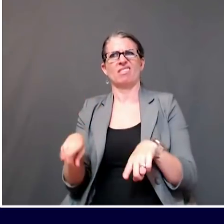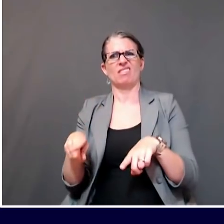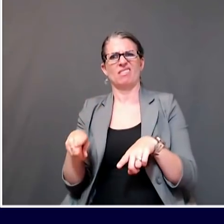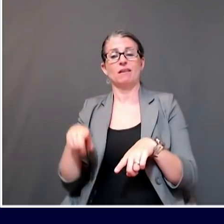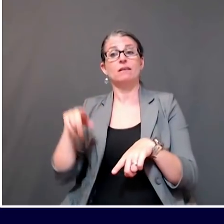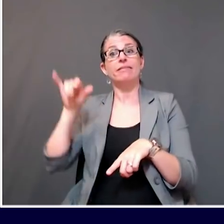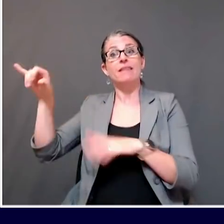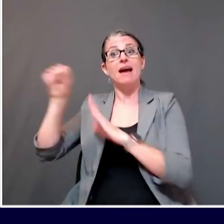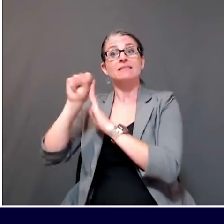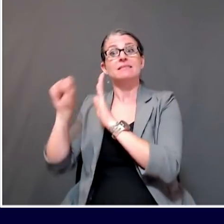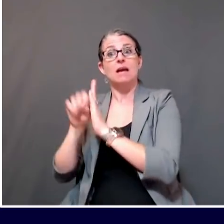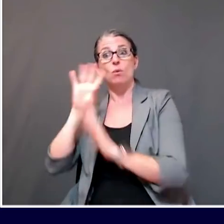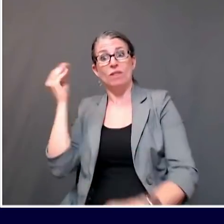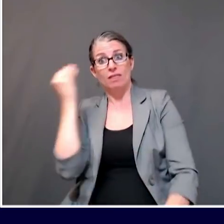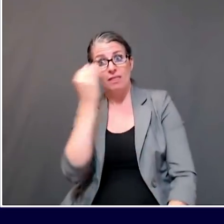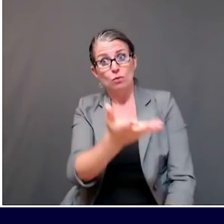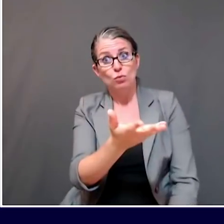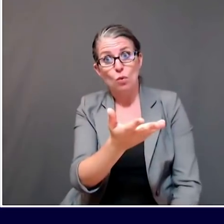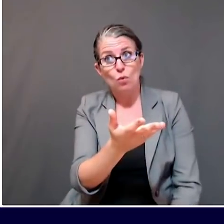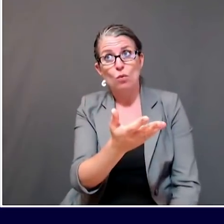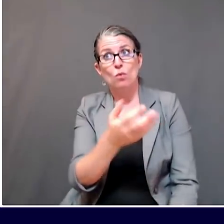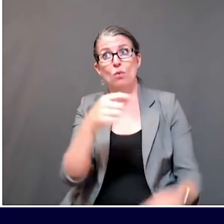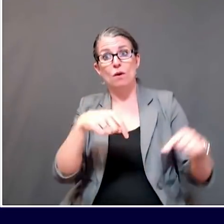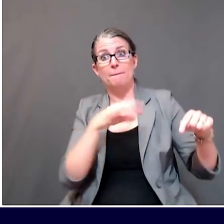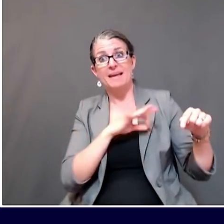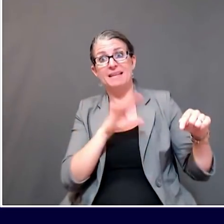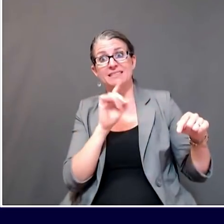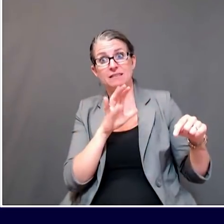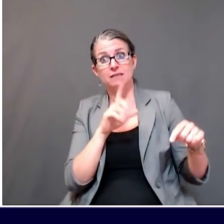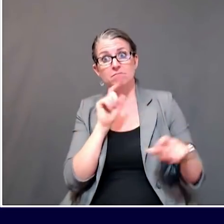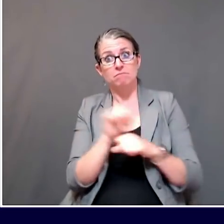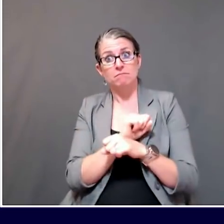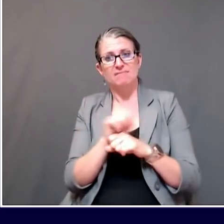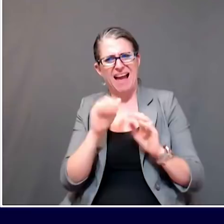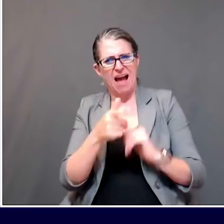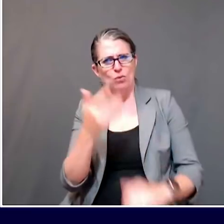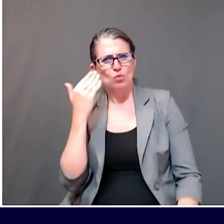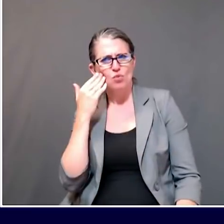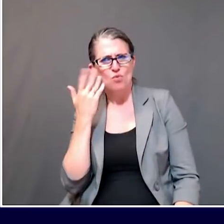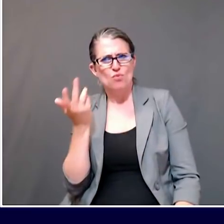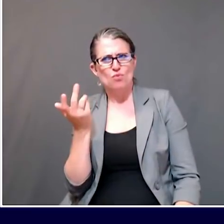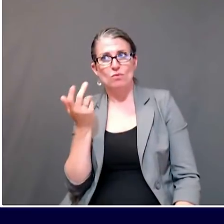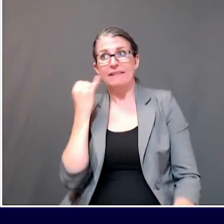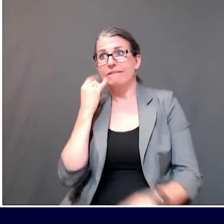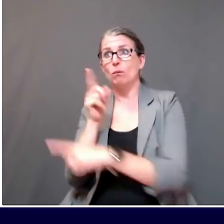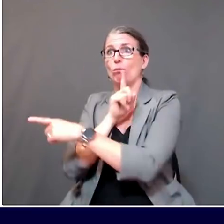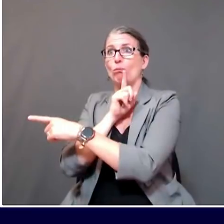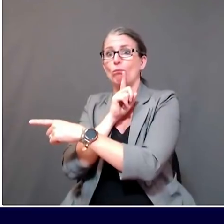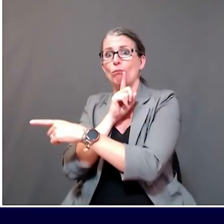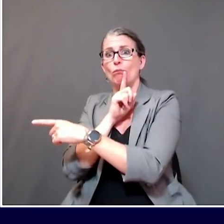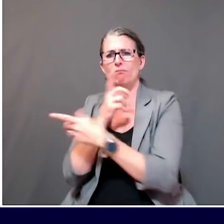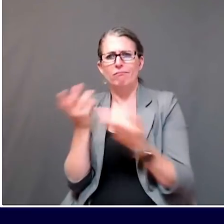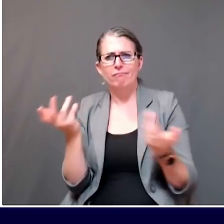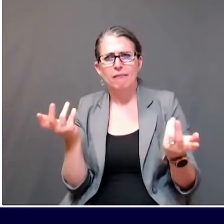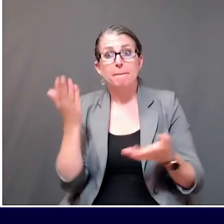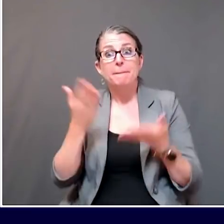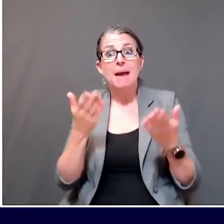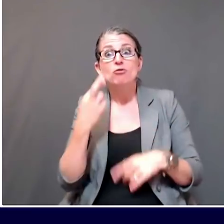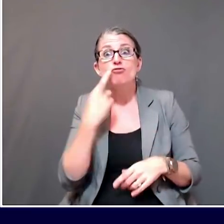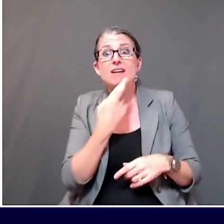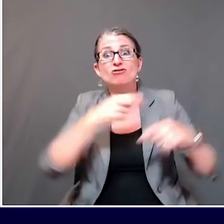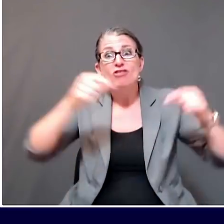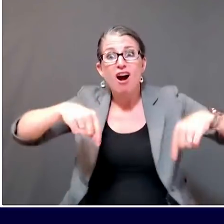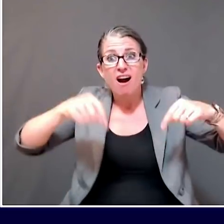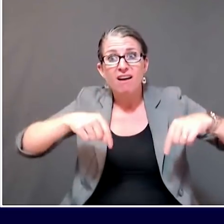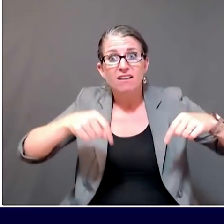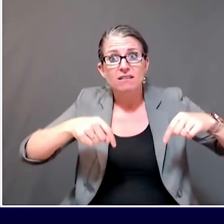know there was an outbreak if they returned from a particular event or restaurant to several different states. But if it was being reported back to where they had